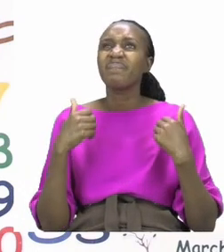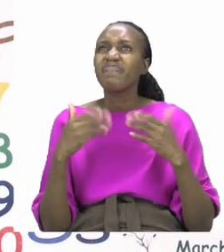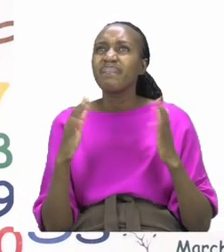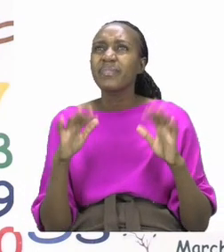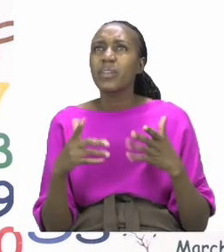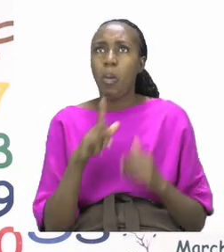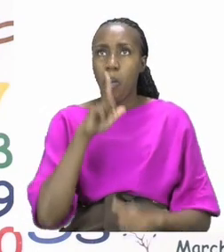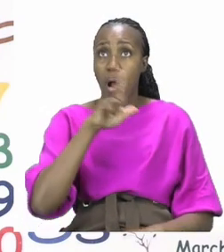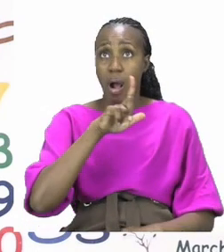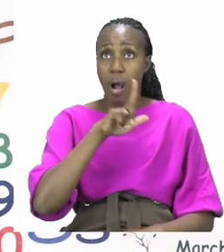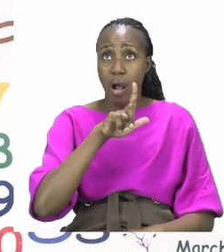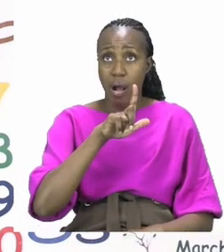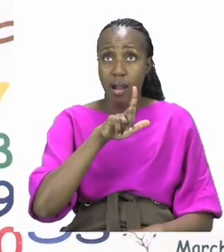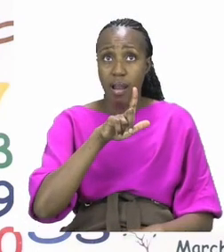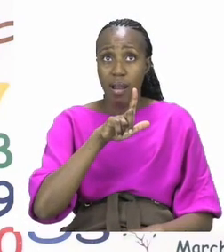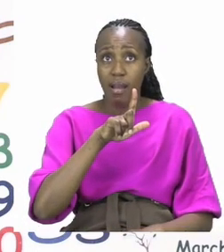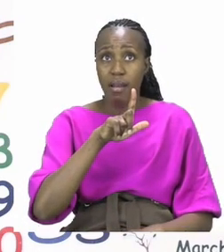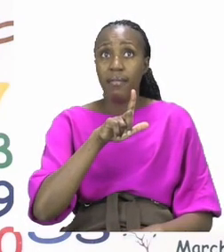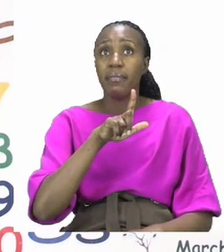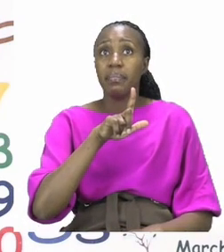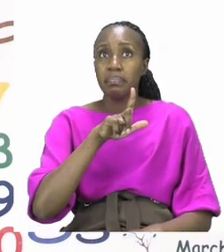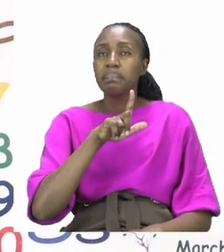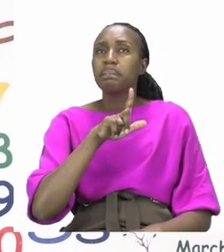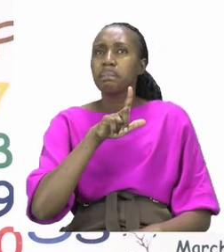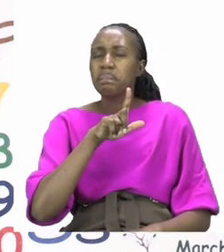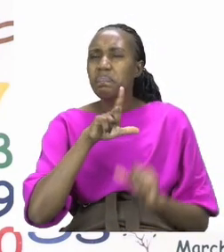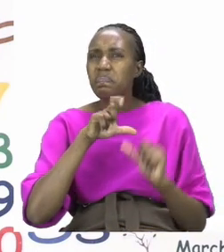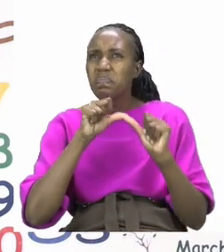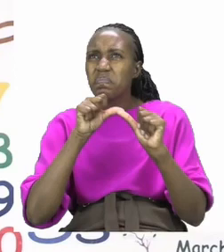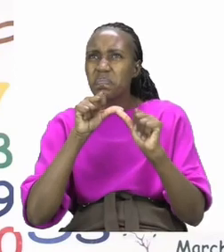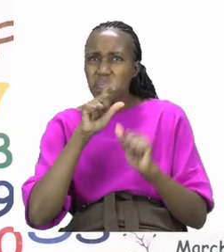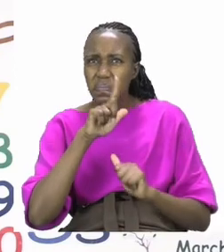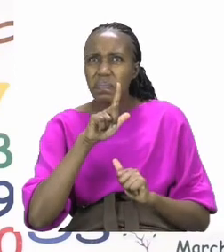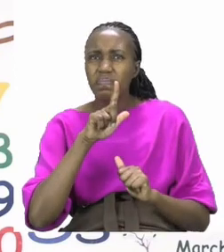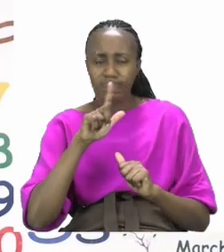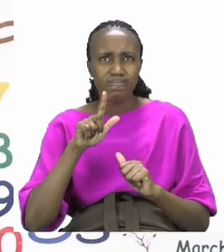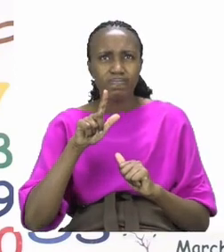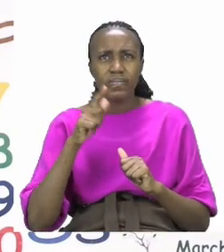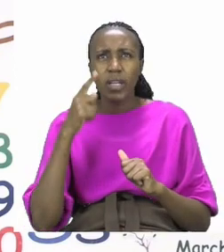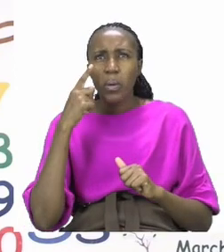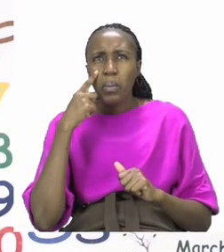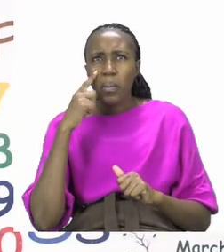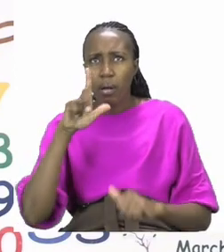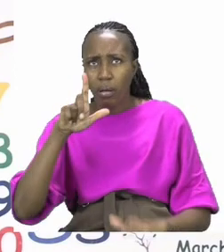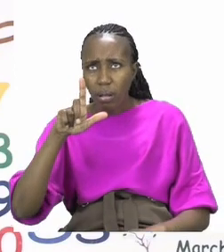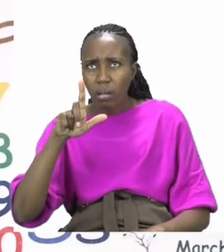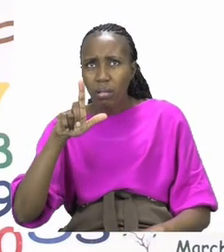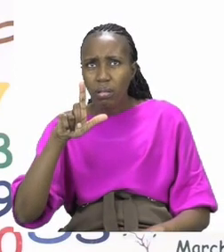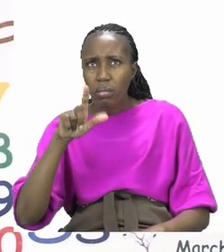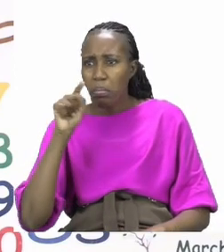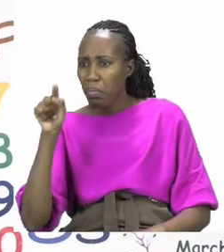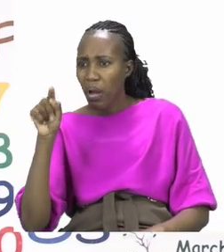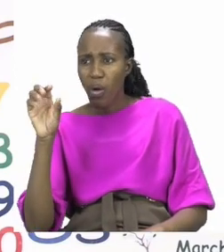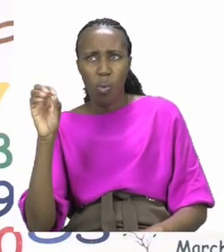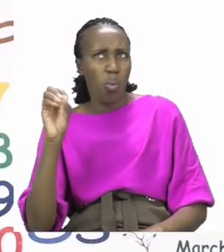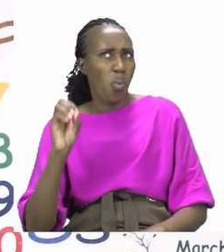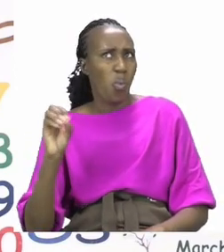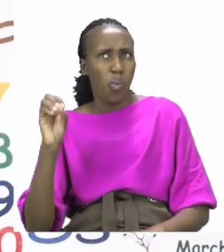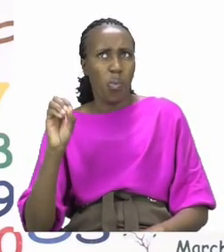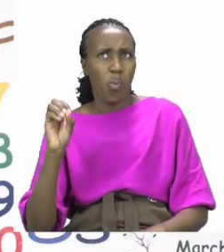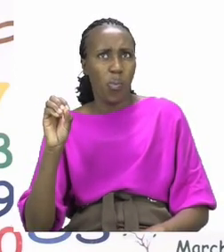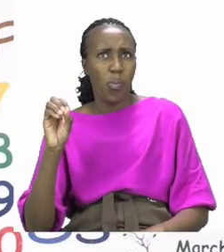letter and then we look for it. I can see it here, but it doesn't have